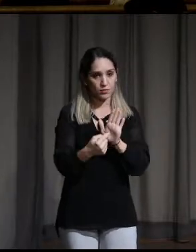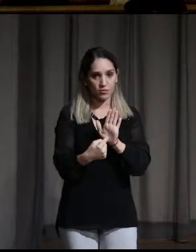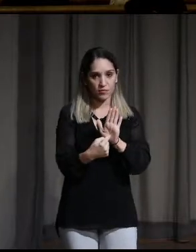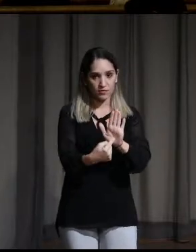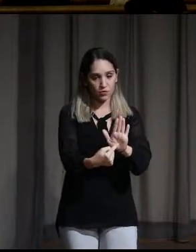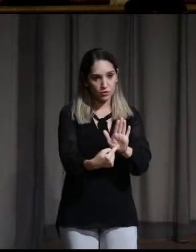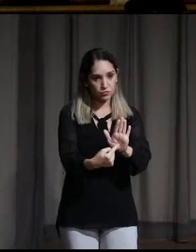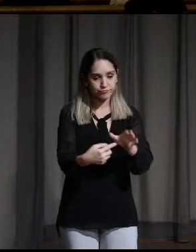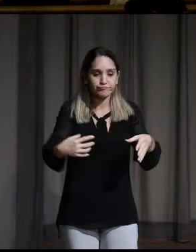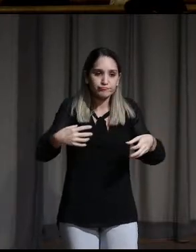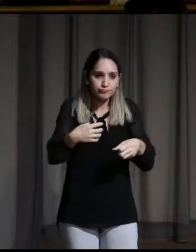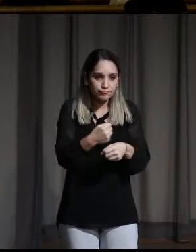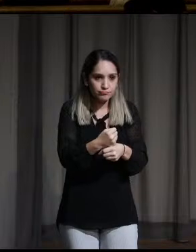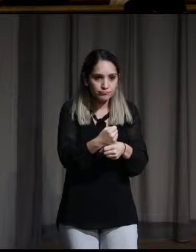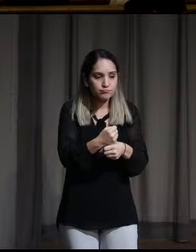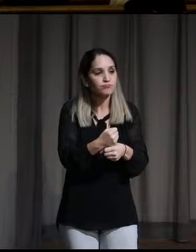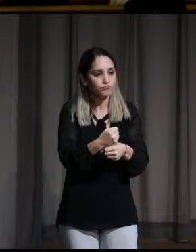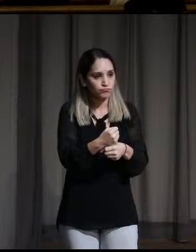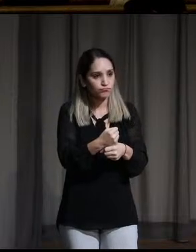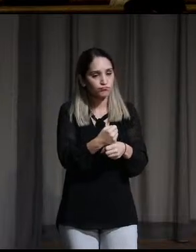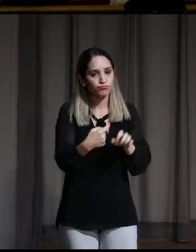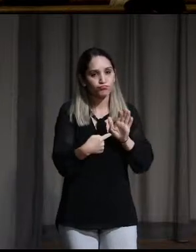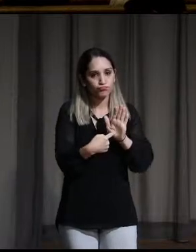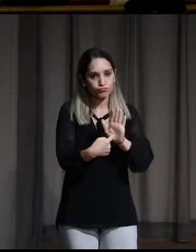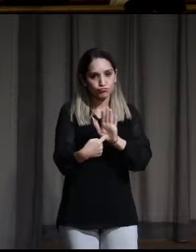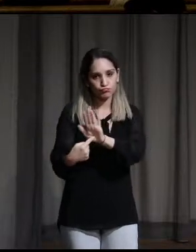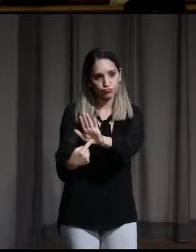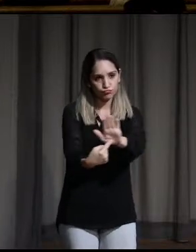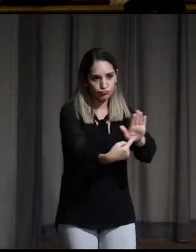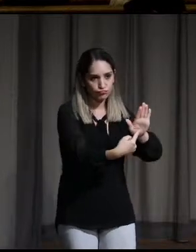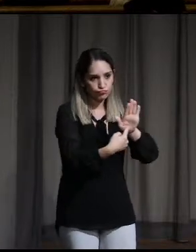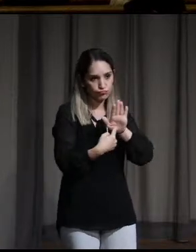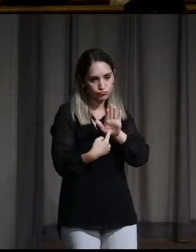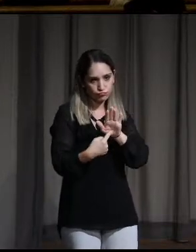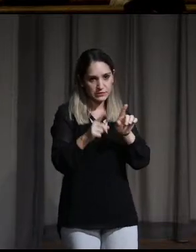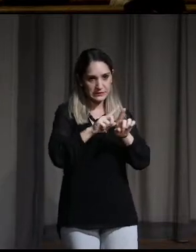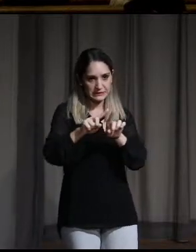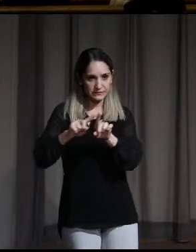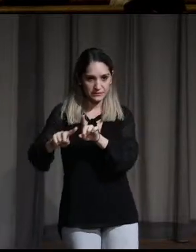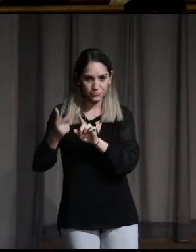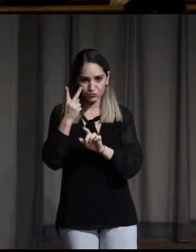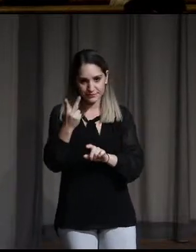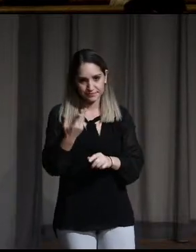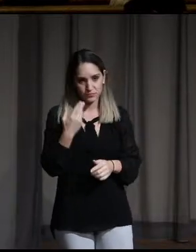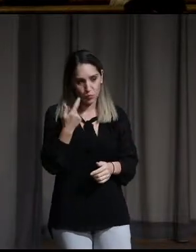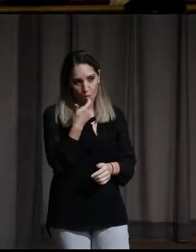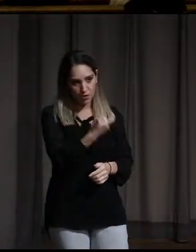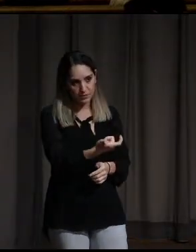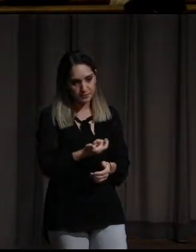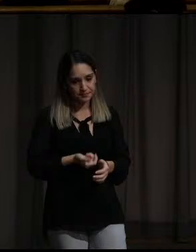and condensed summary of the exhibition Mariano, Variations on a Theme. Let's watch.